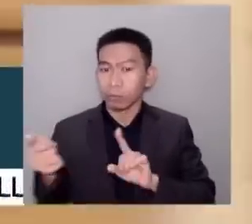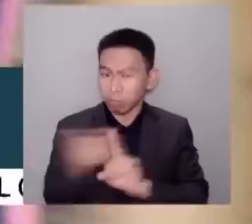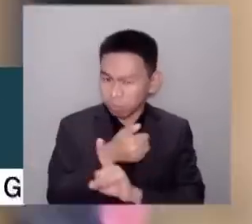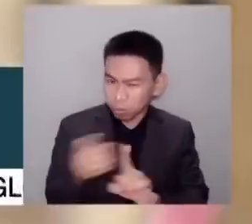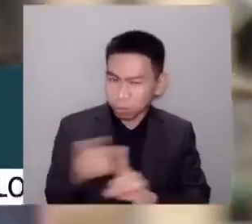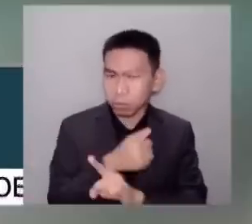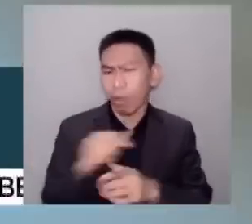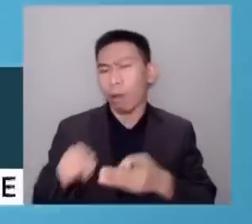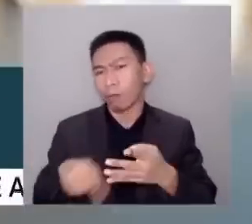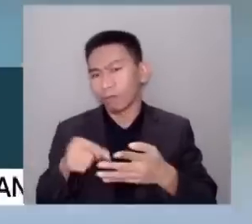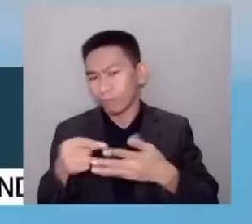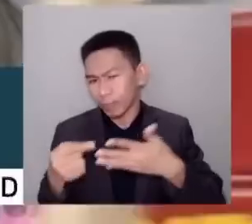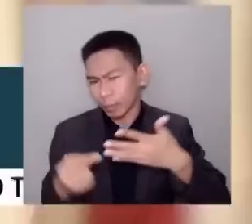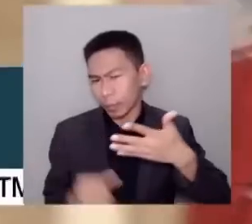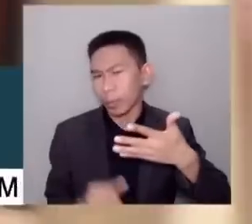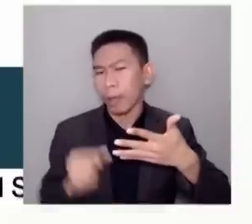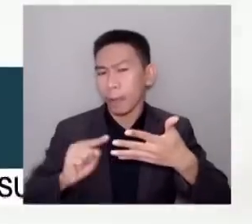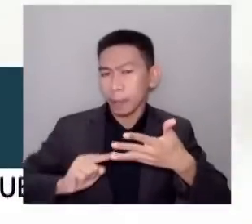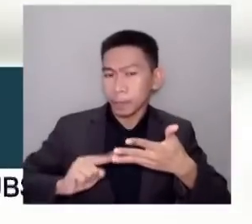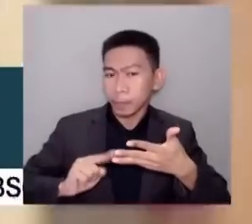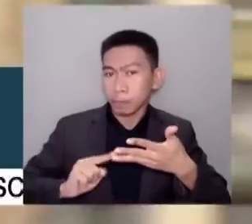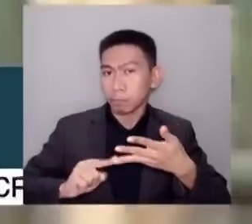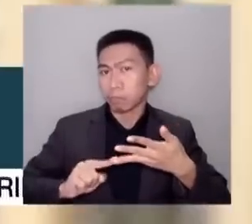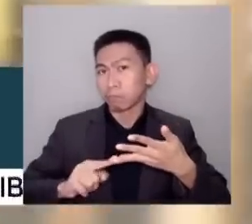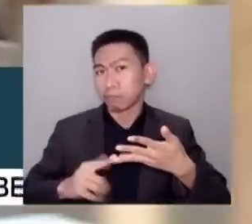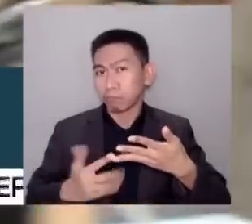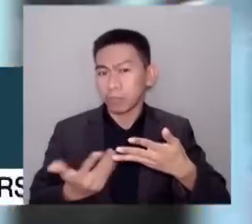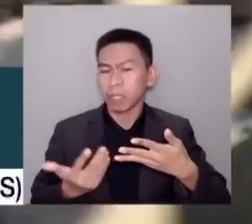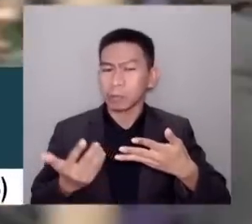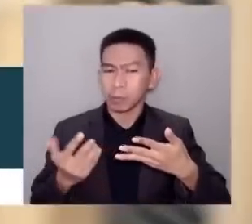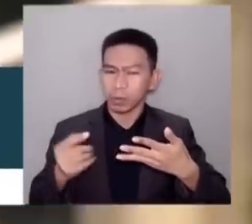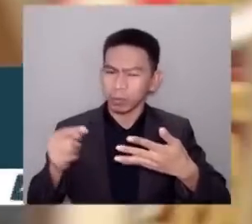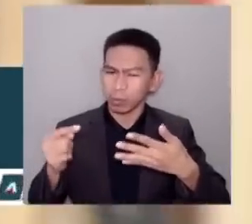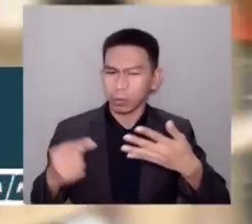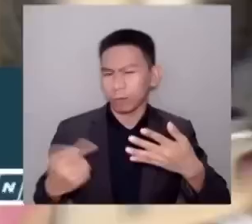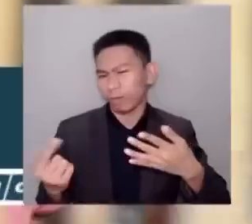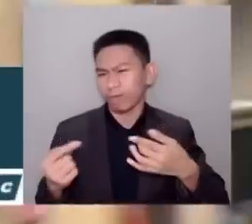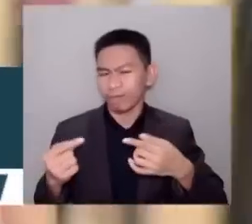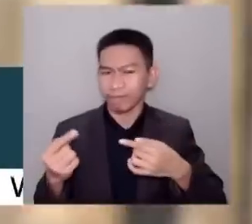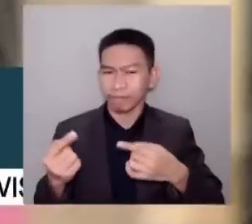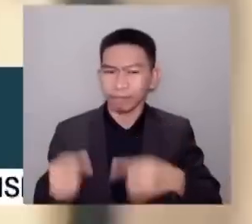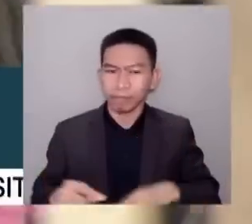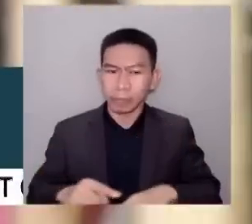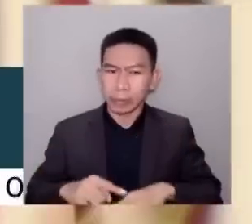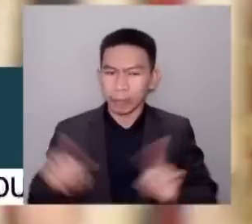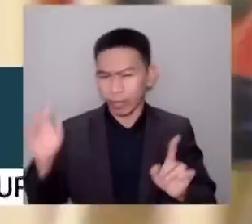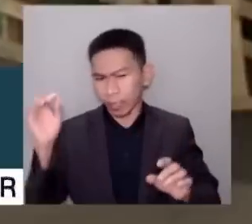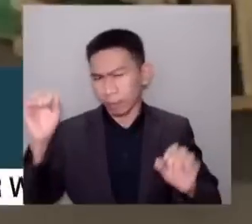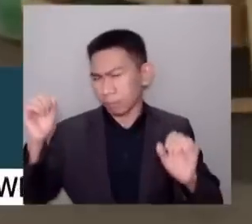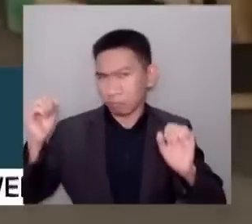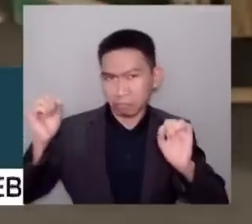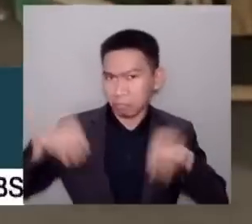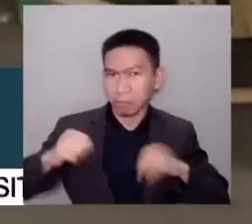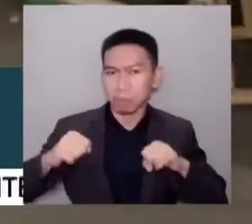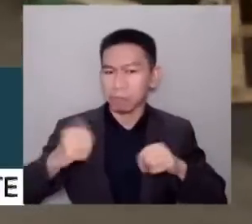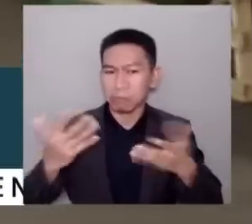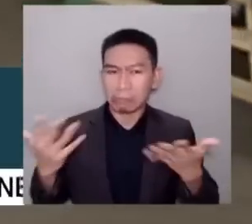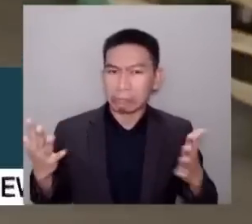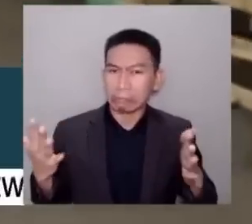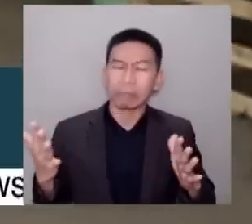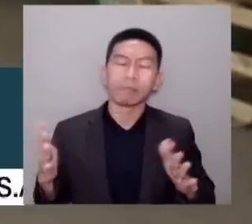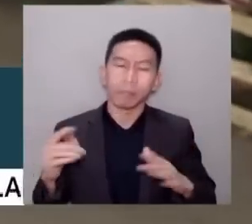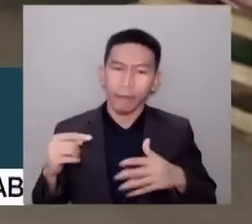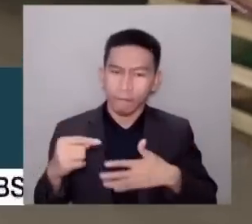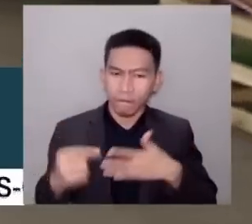foreign jurisdiction, and irreconcilable differences. Meantime, presumptive Senate President Juan Miguel Zubiri, in an